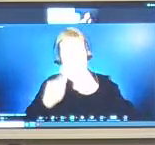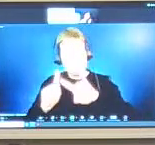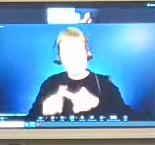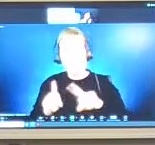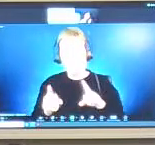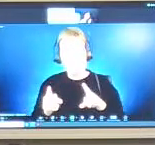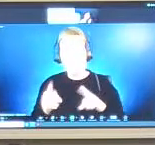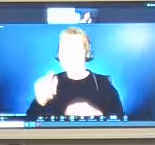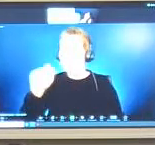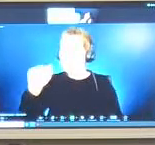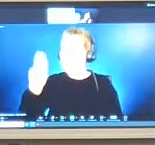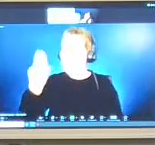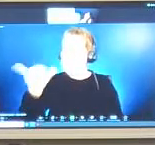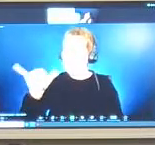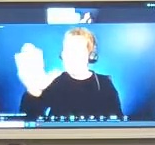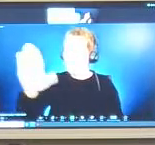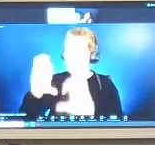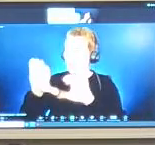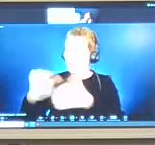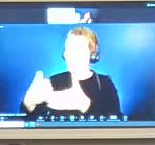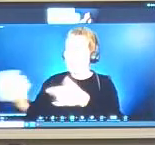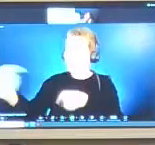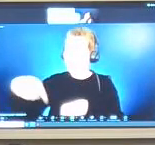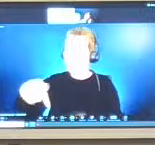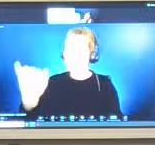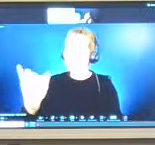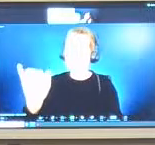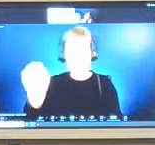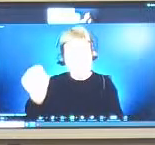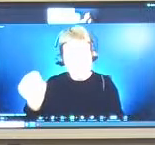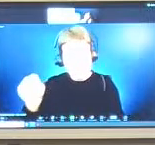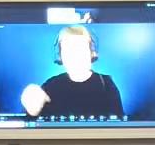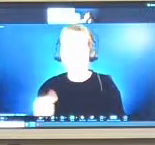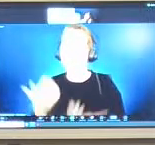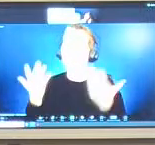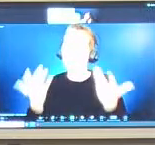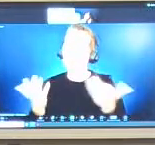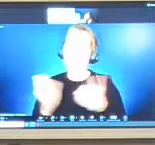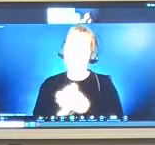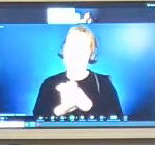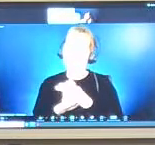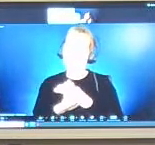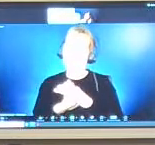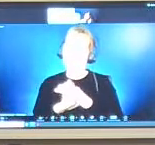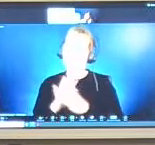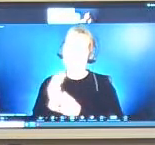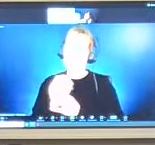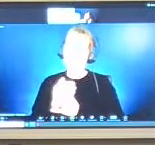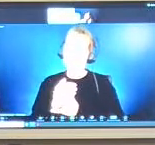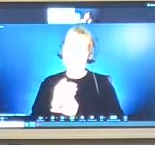too. Yeah, Amy's group was there. So we want to double the number of